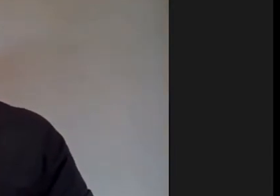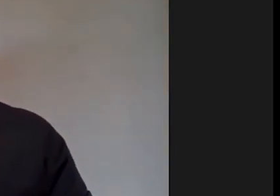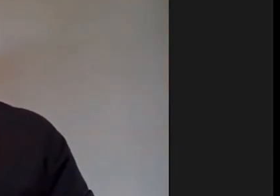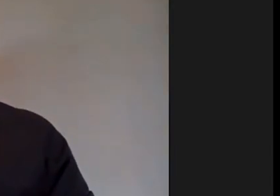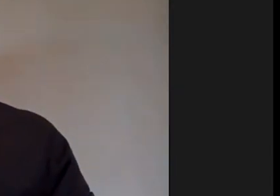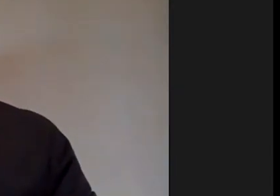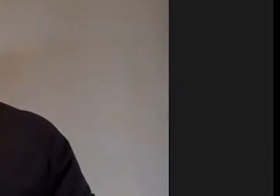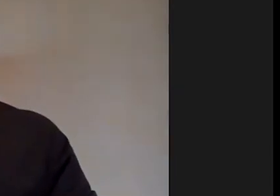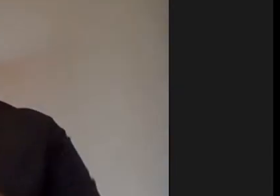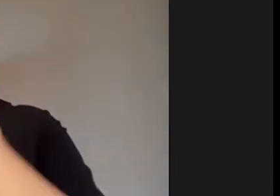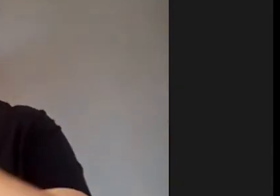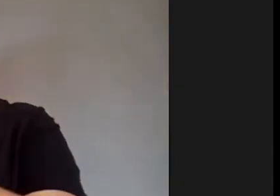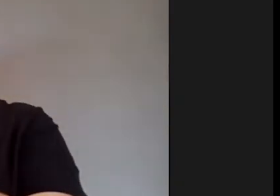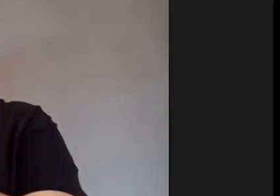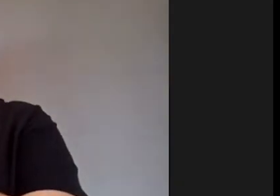NP